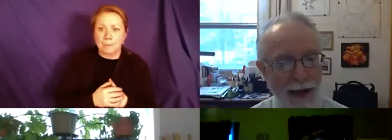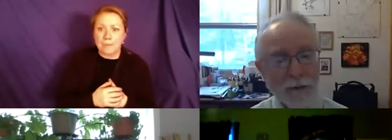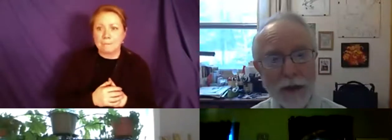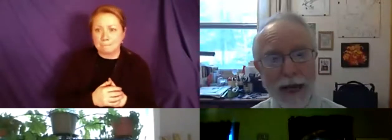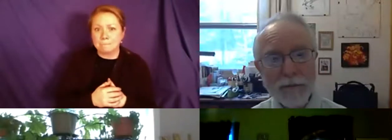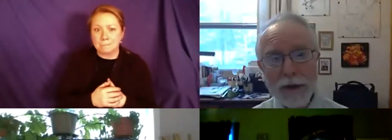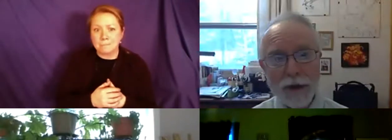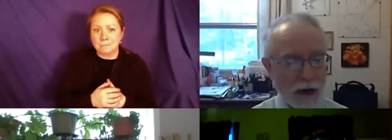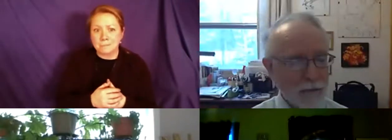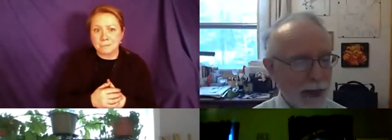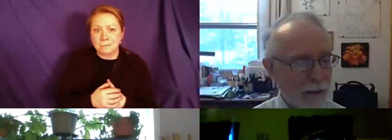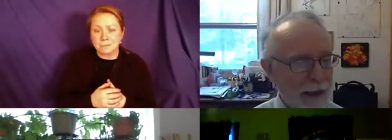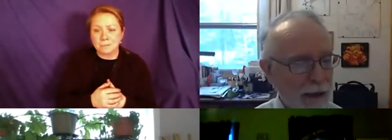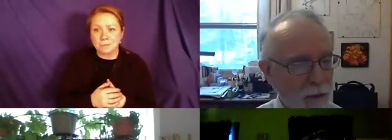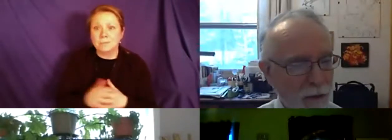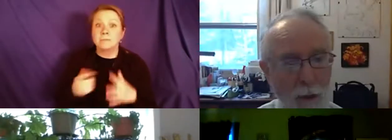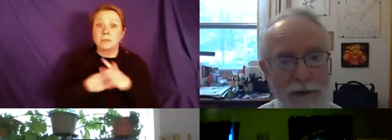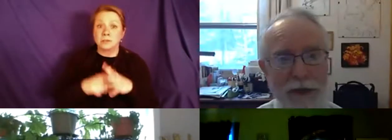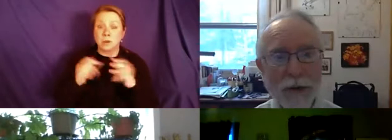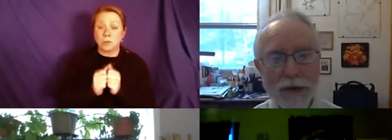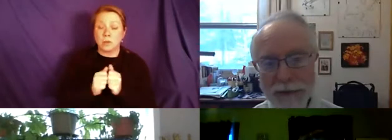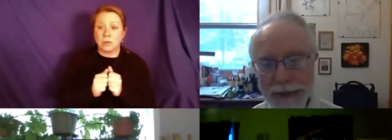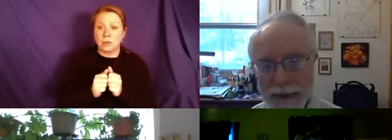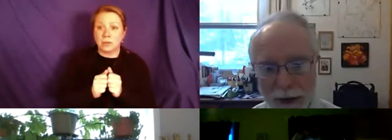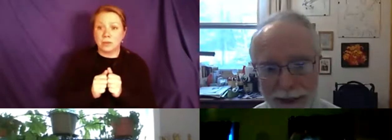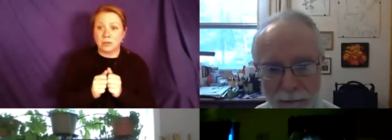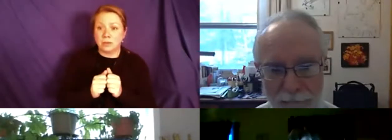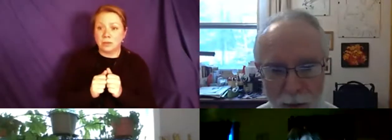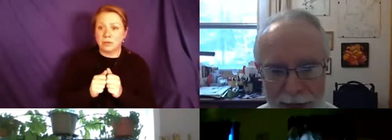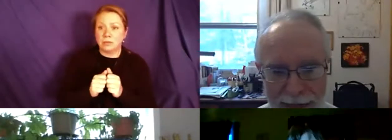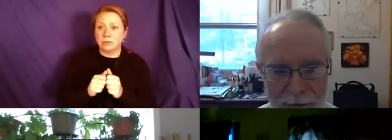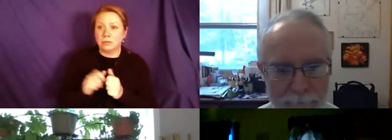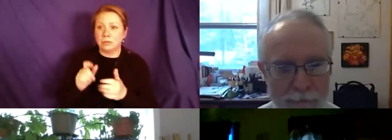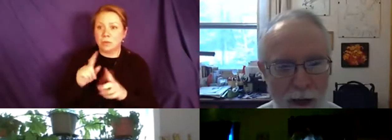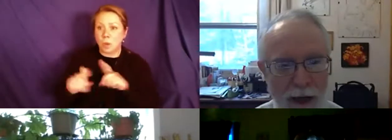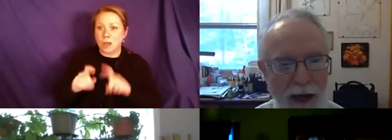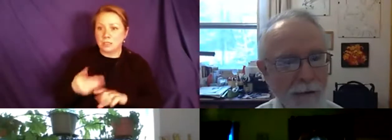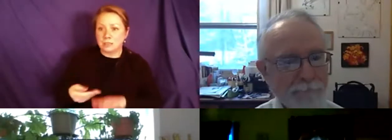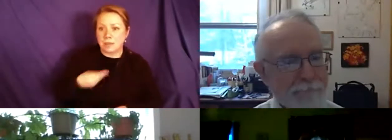So I'm gonna start by reading the ones that were submitted in writing beforehand.